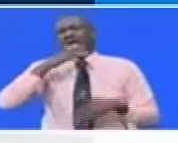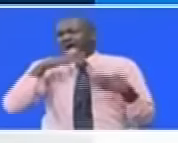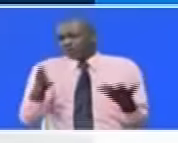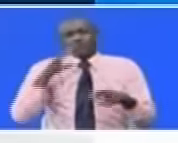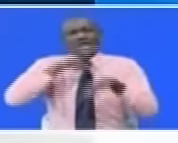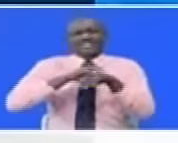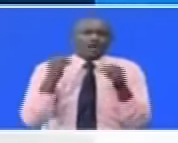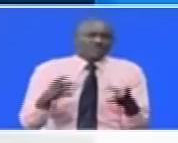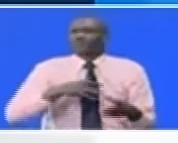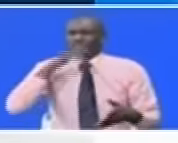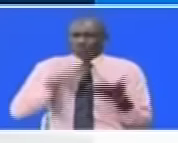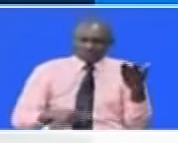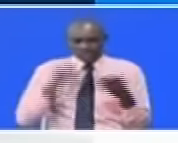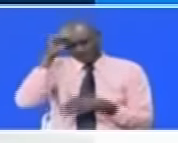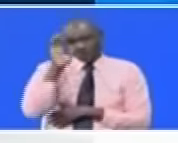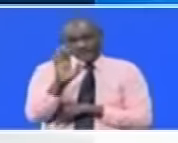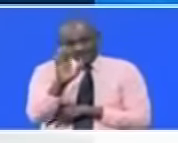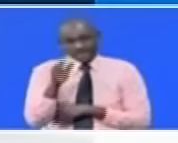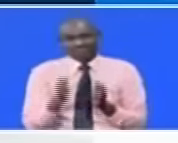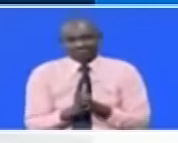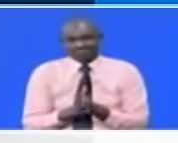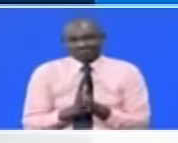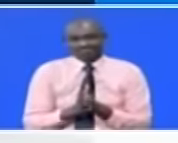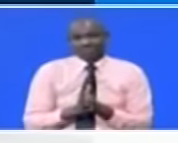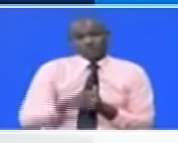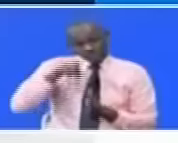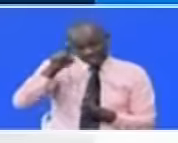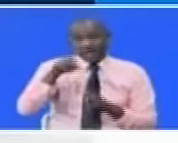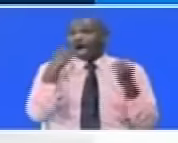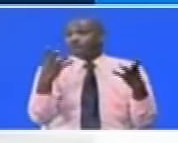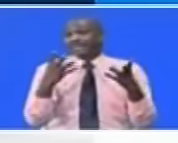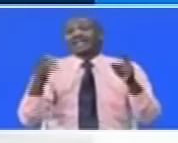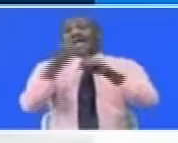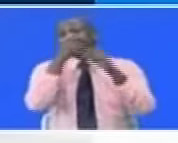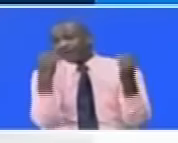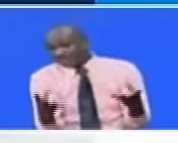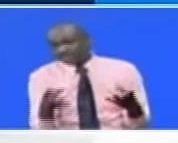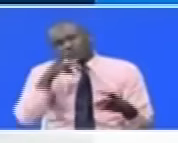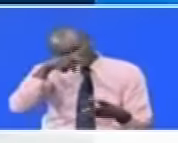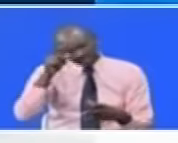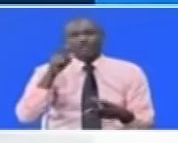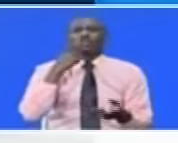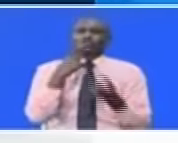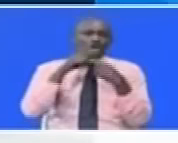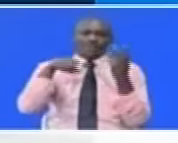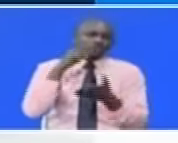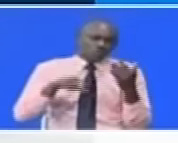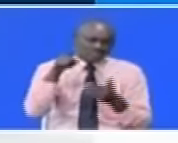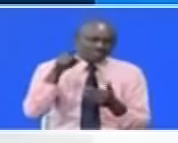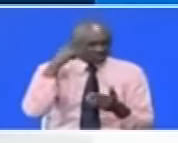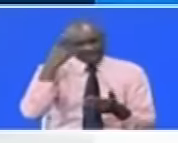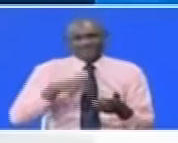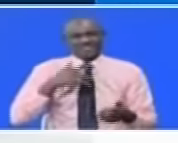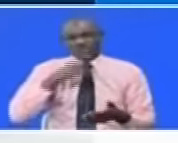marks that you got in this year's KCPE? There we go. What score did you get and how do you feel about those marks? We'd like to hear your